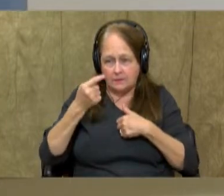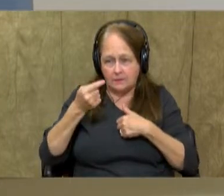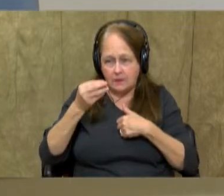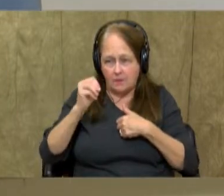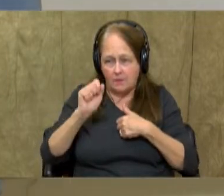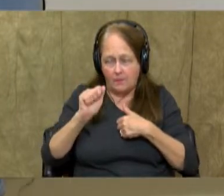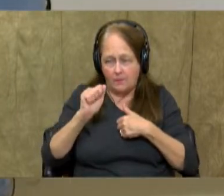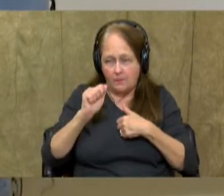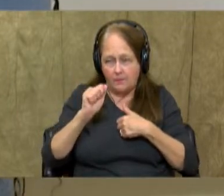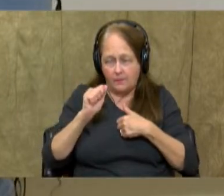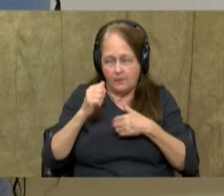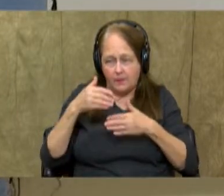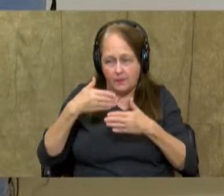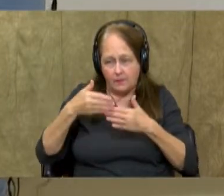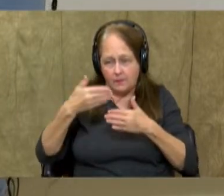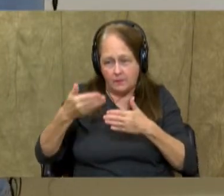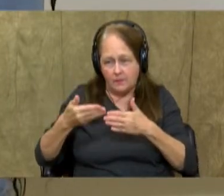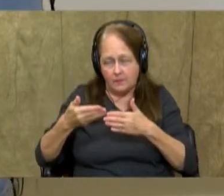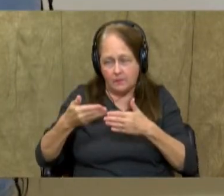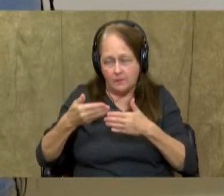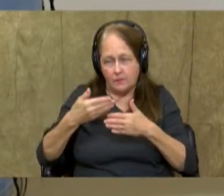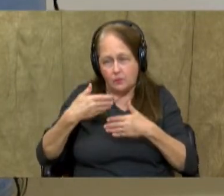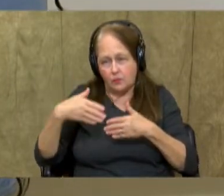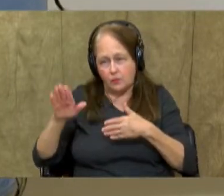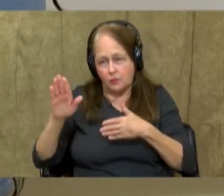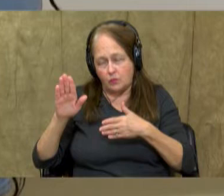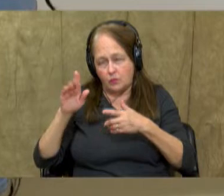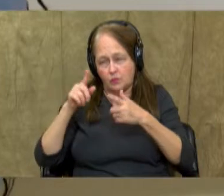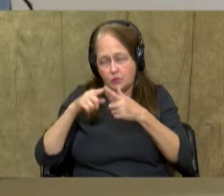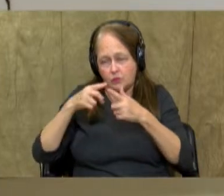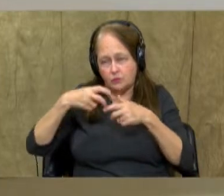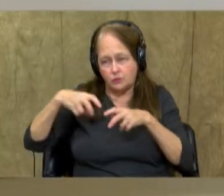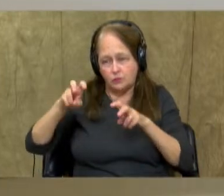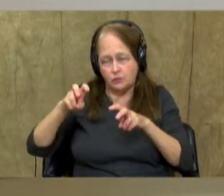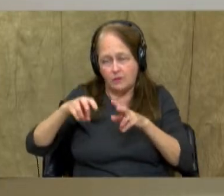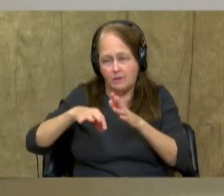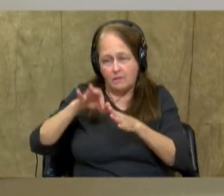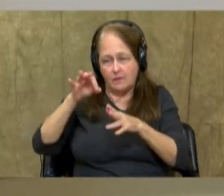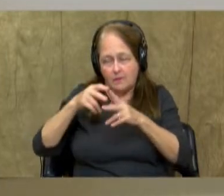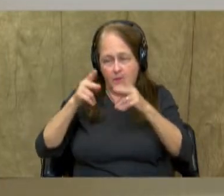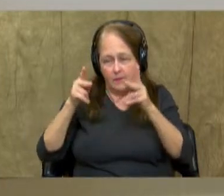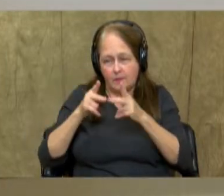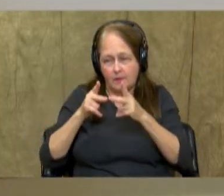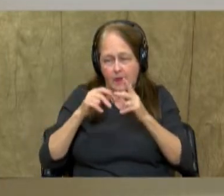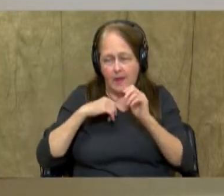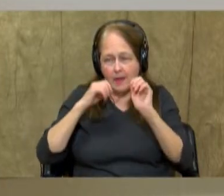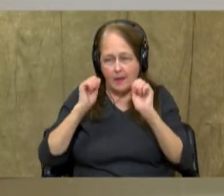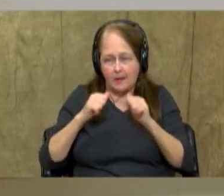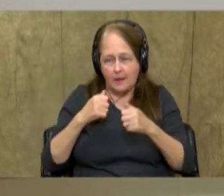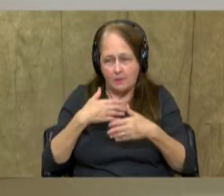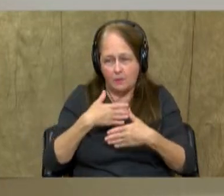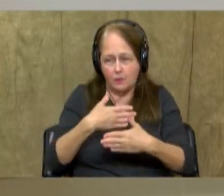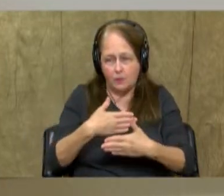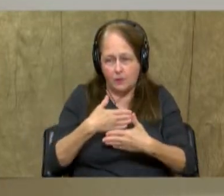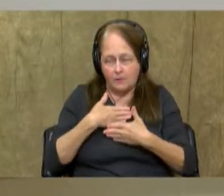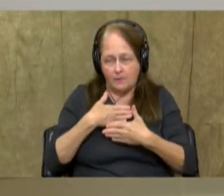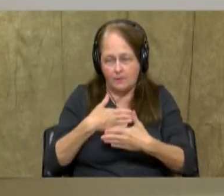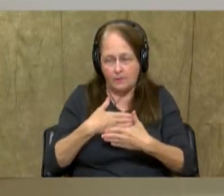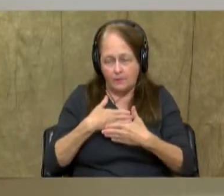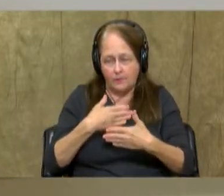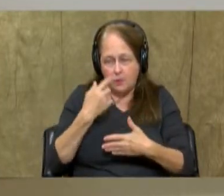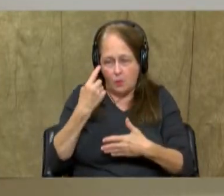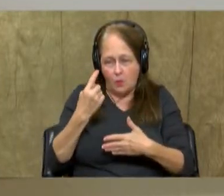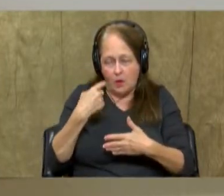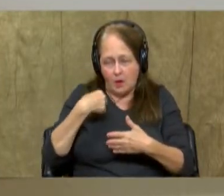I frequently had to be taken away on trips to find a place where I could breathe. One of